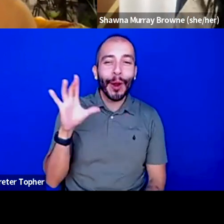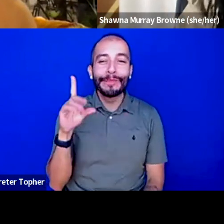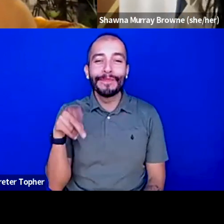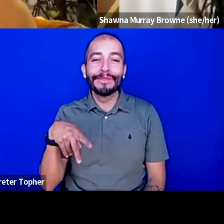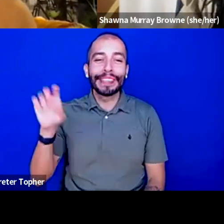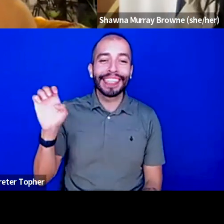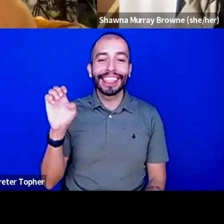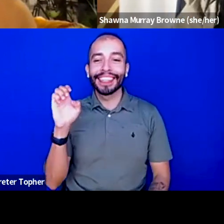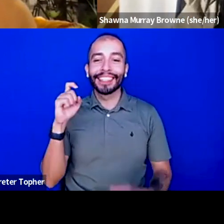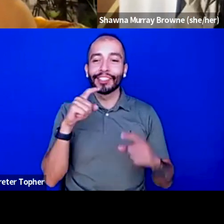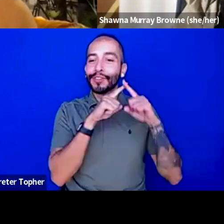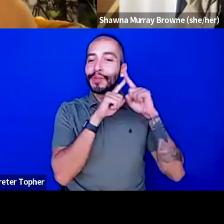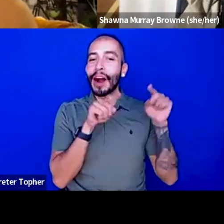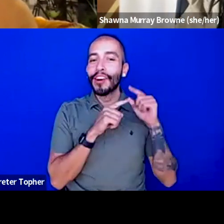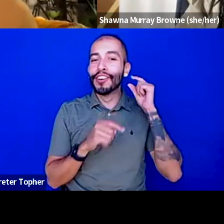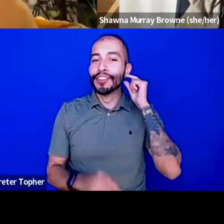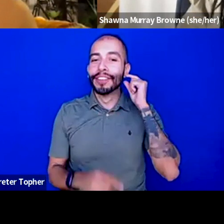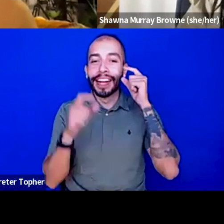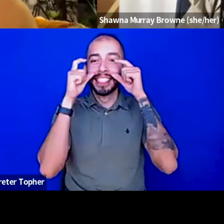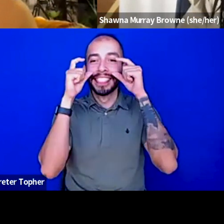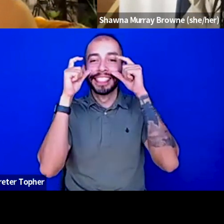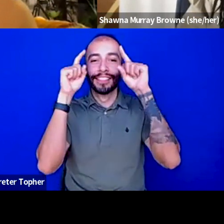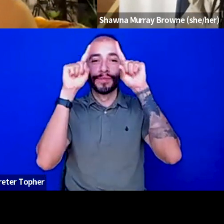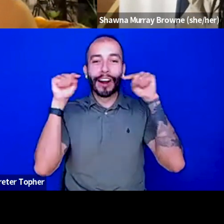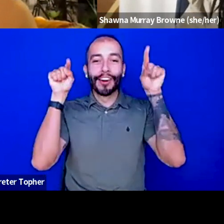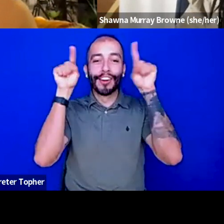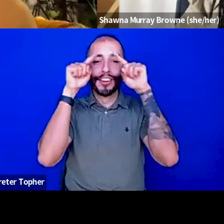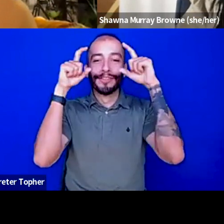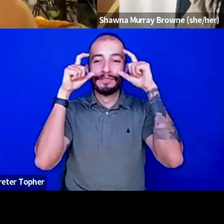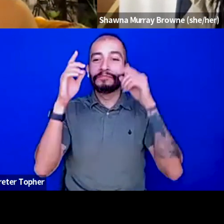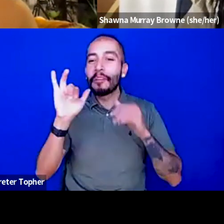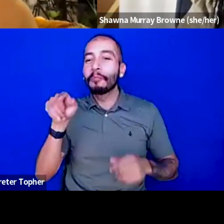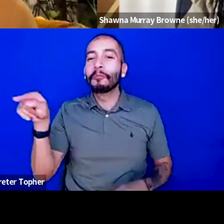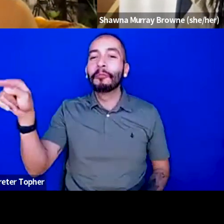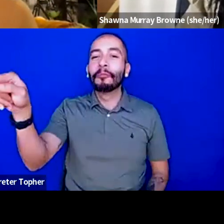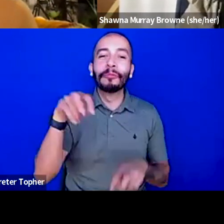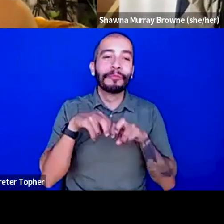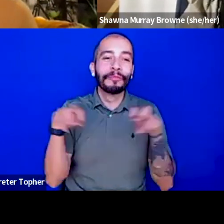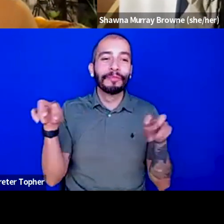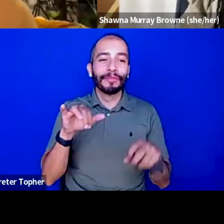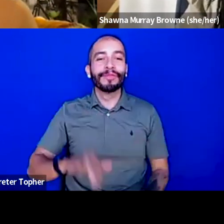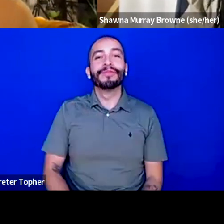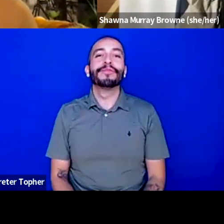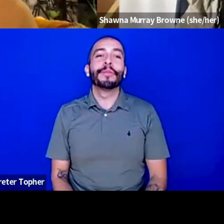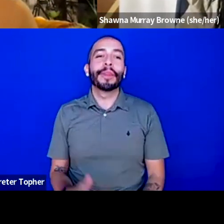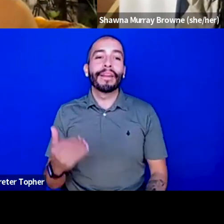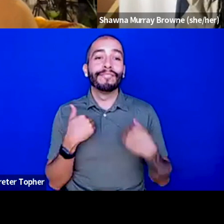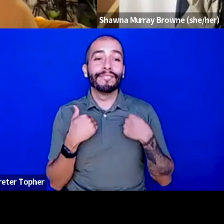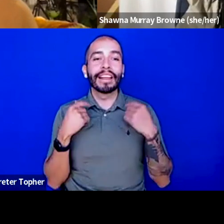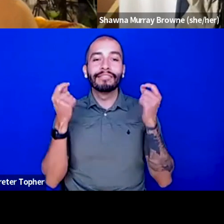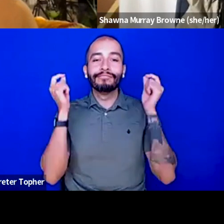wearing a headset, so I have earphones on and small silver earrings. I have on a taupe